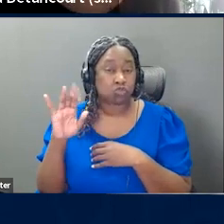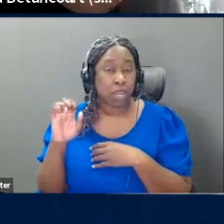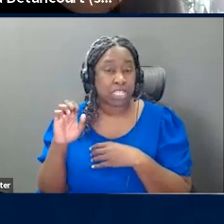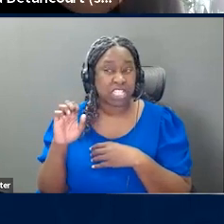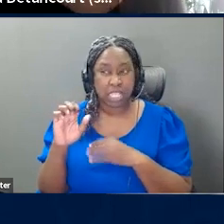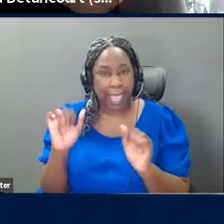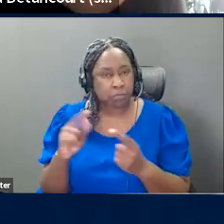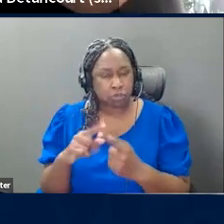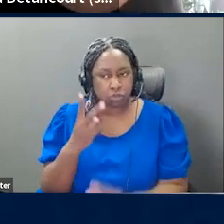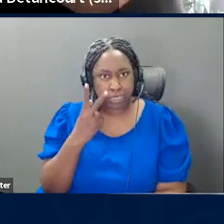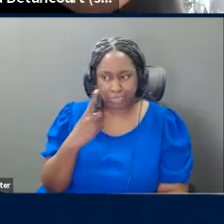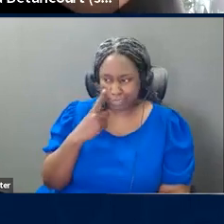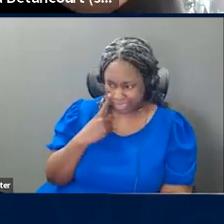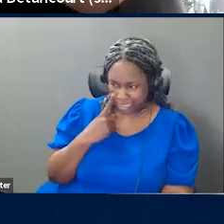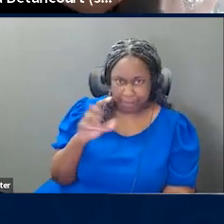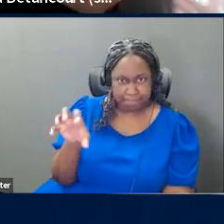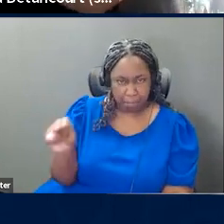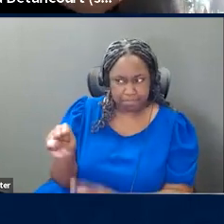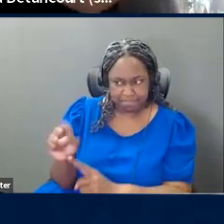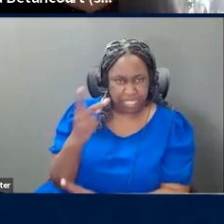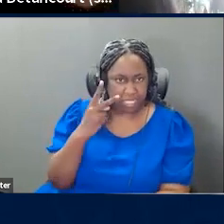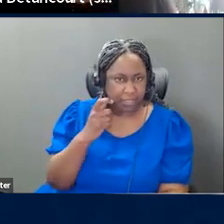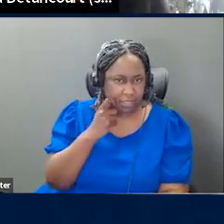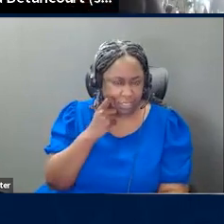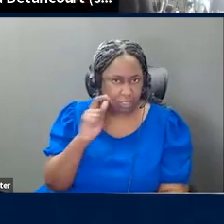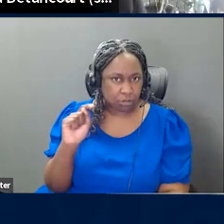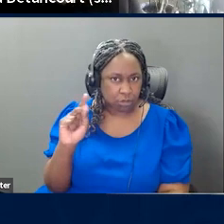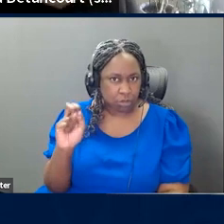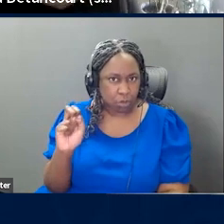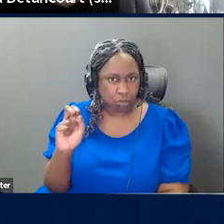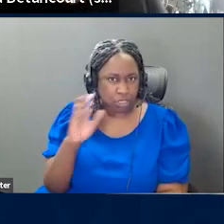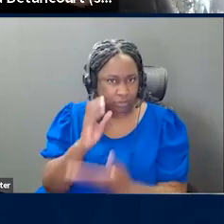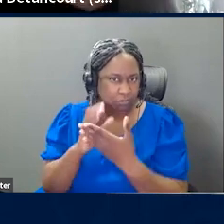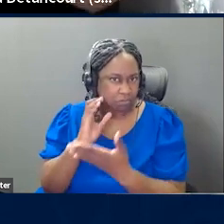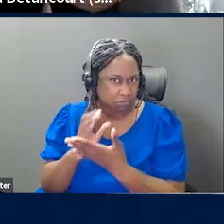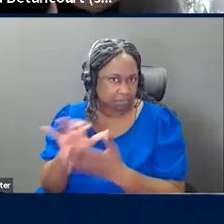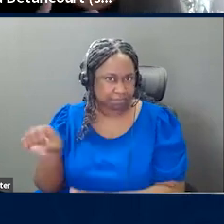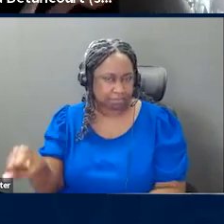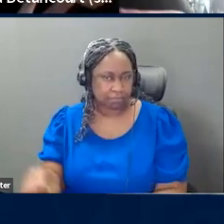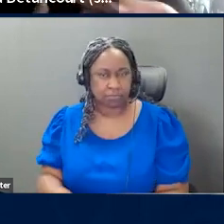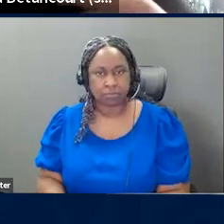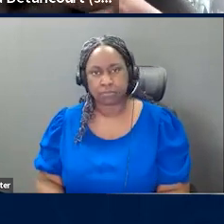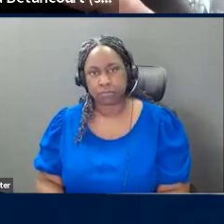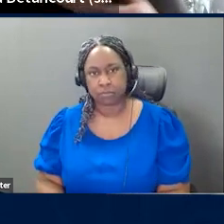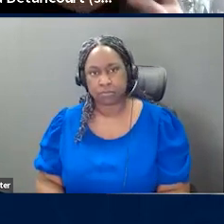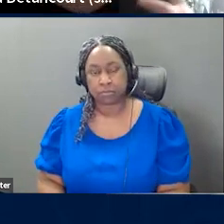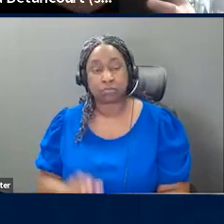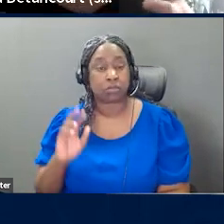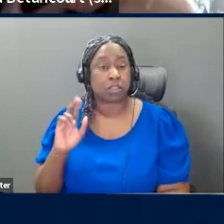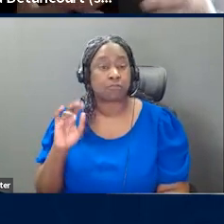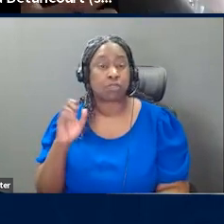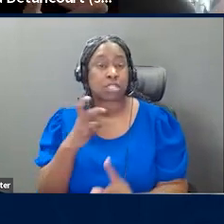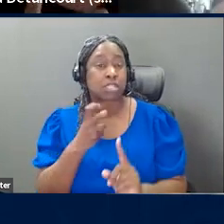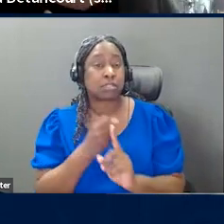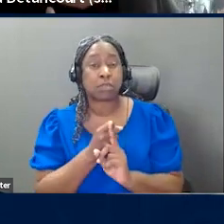see people's skin tones in images, but also race impacts, like John